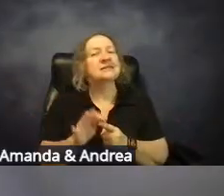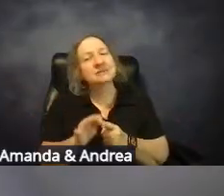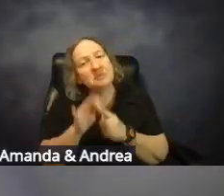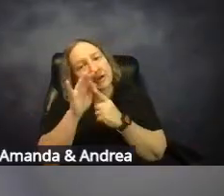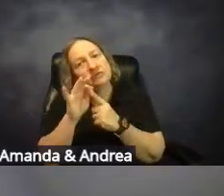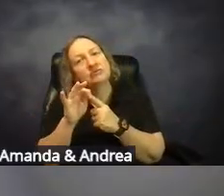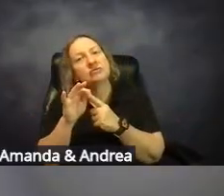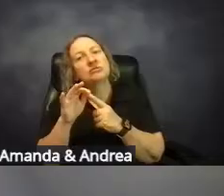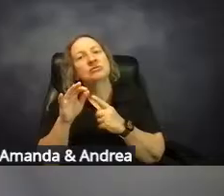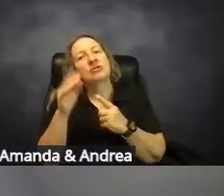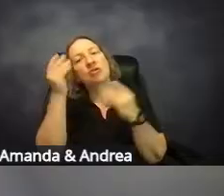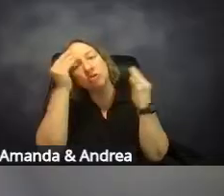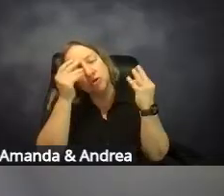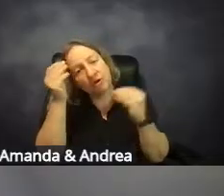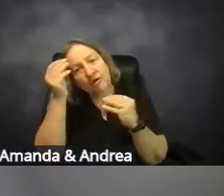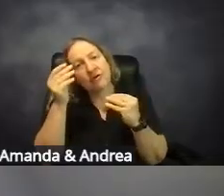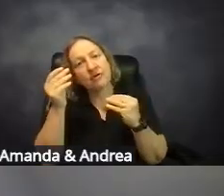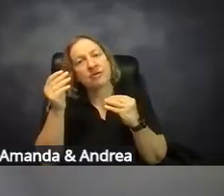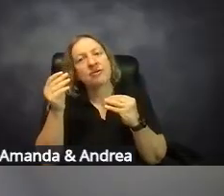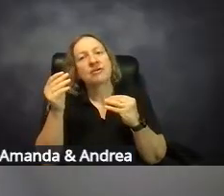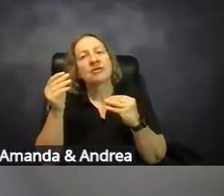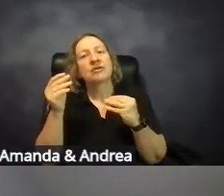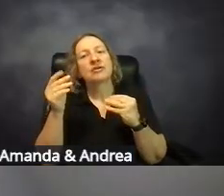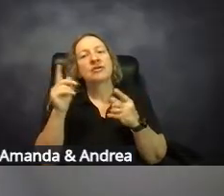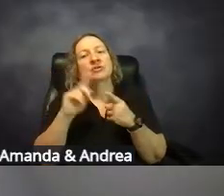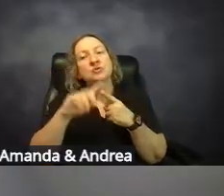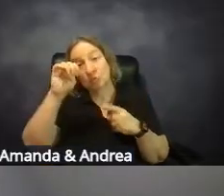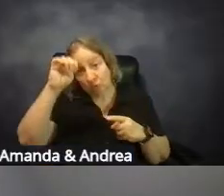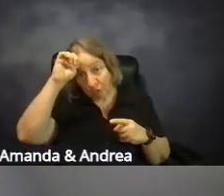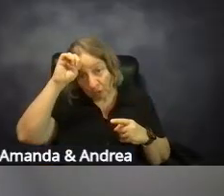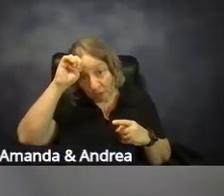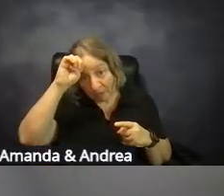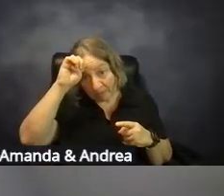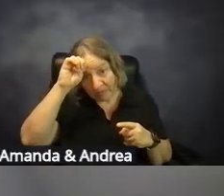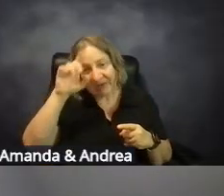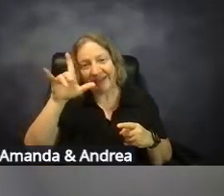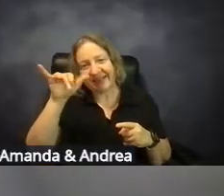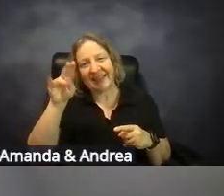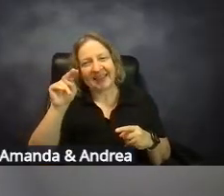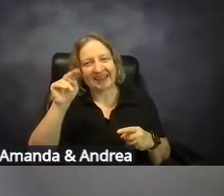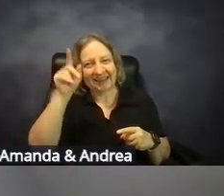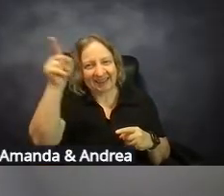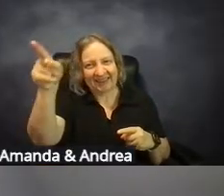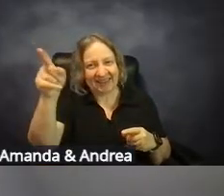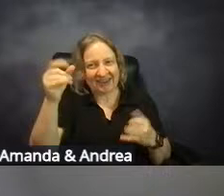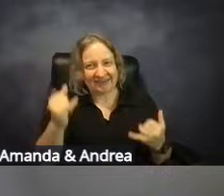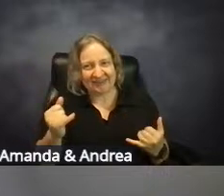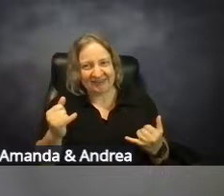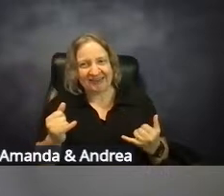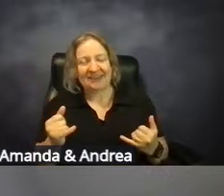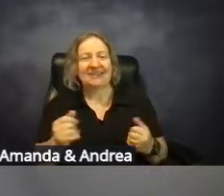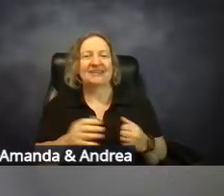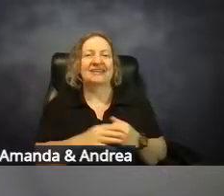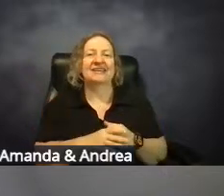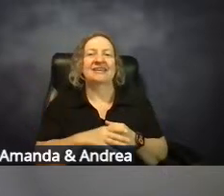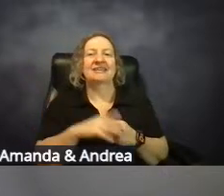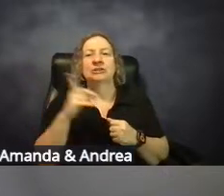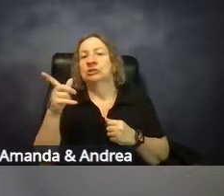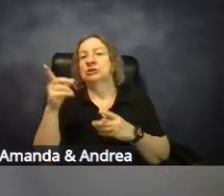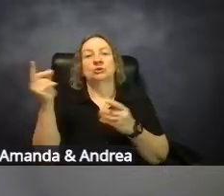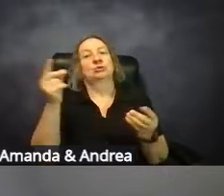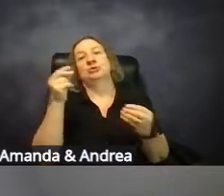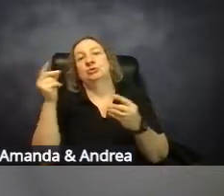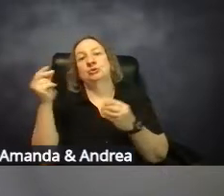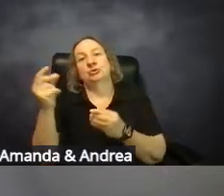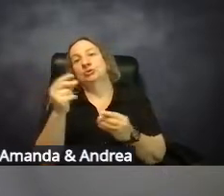special thought to Europe, I believe, where Lynn is, with all that she does